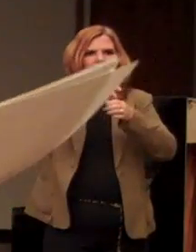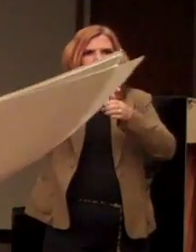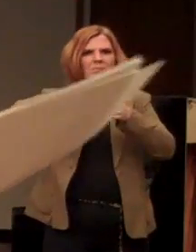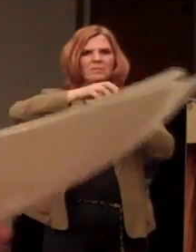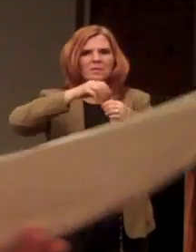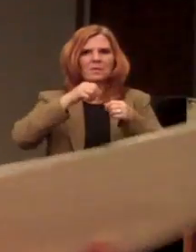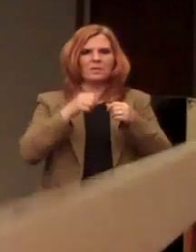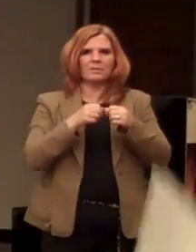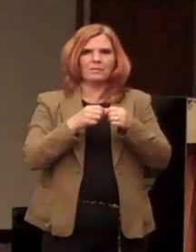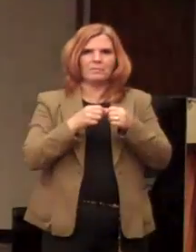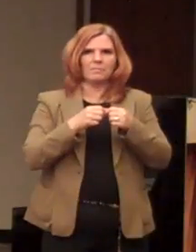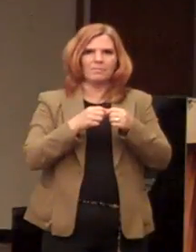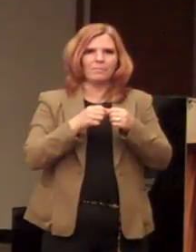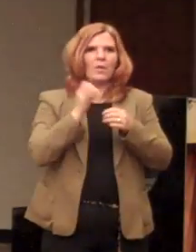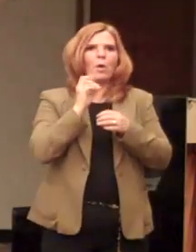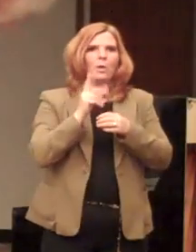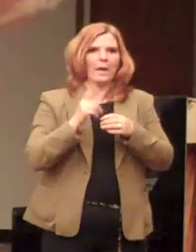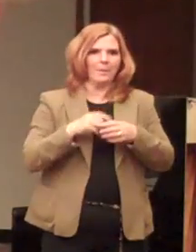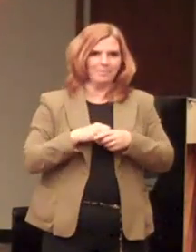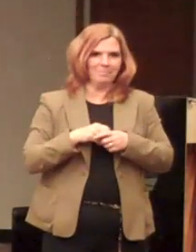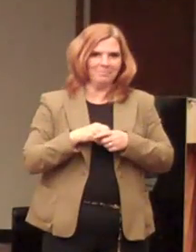silk. Okay.